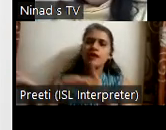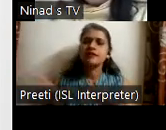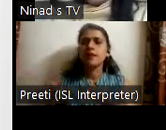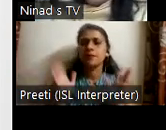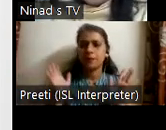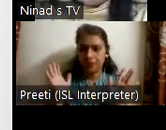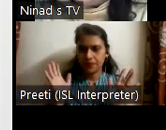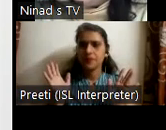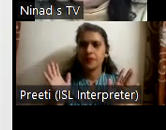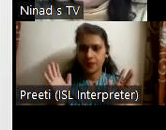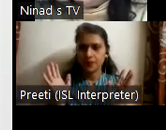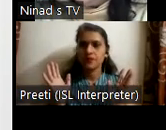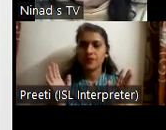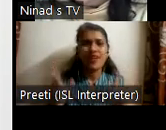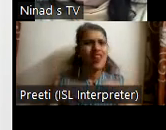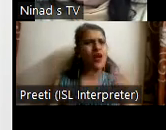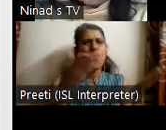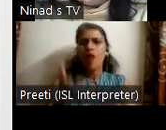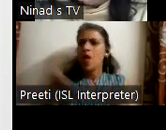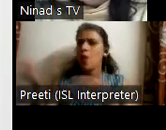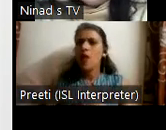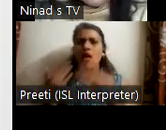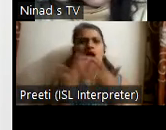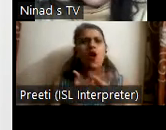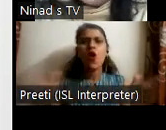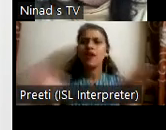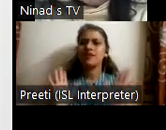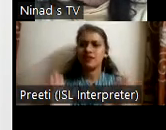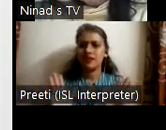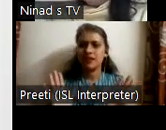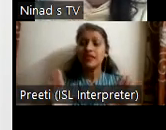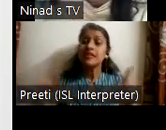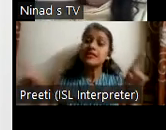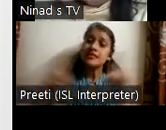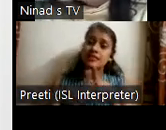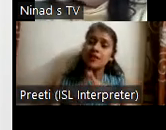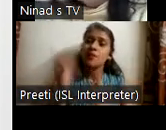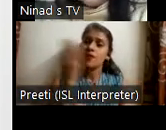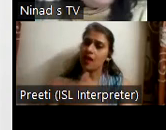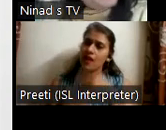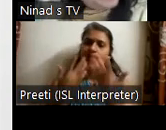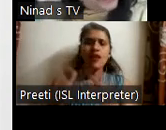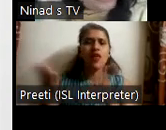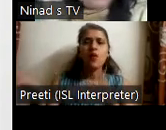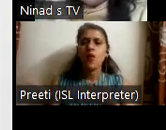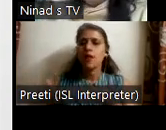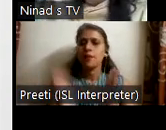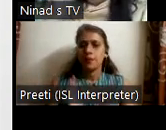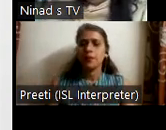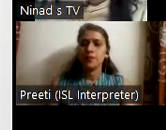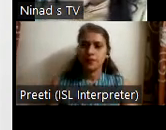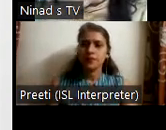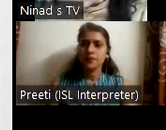welcoming them as you welcome everyone. You greet the new person, you greet, similarly, you're greeting them, in the same